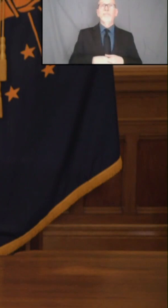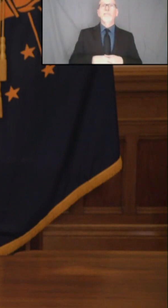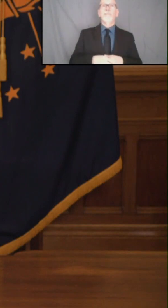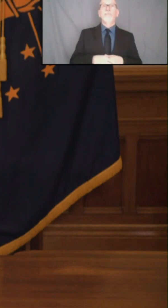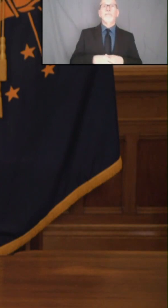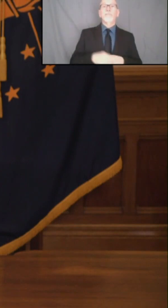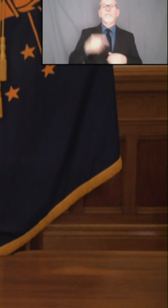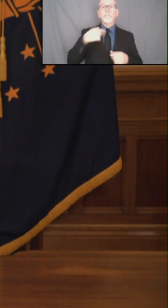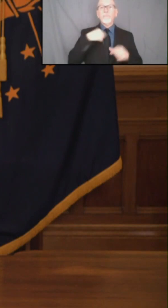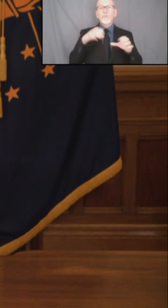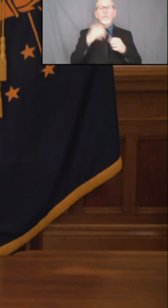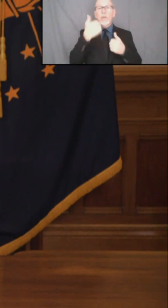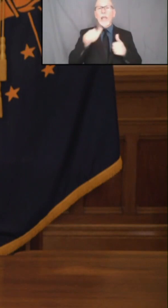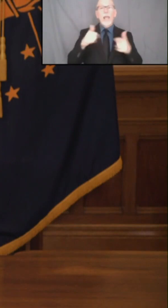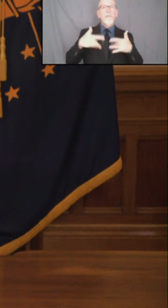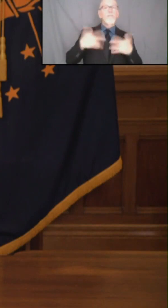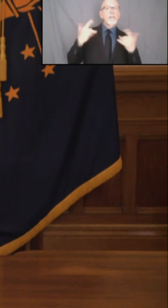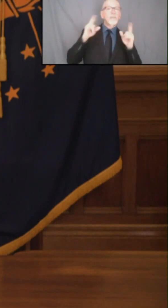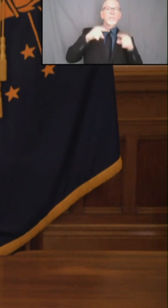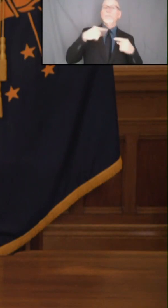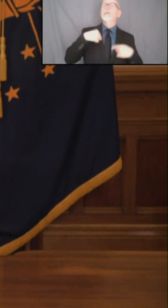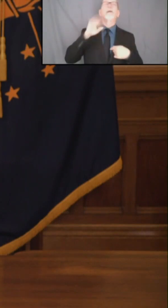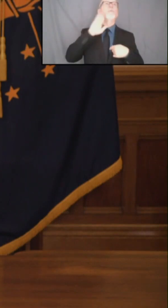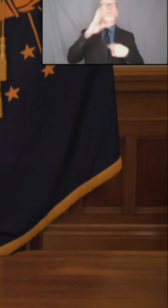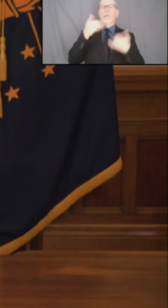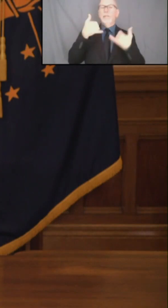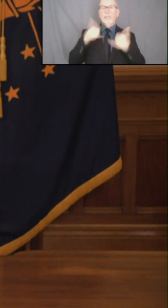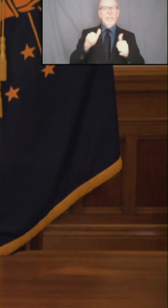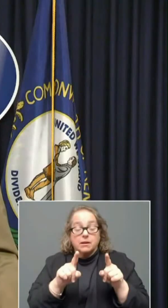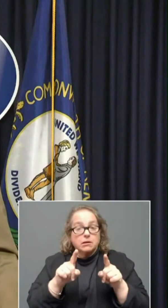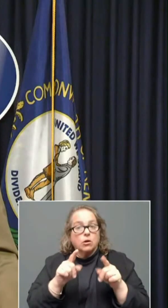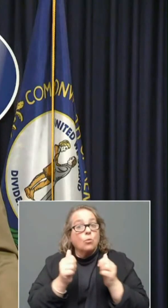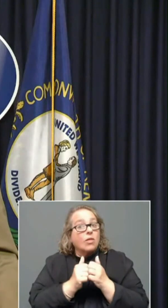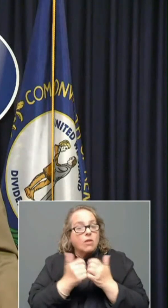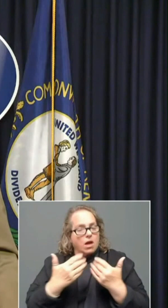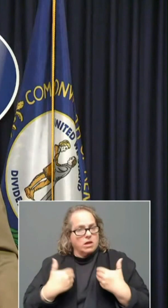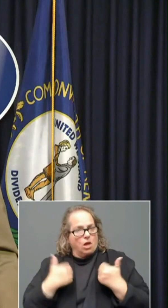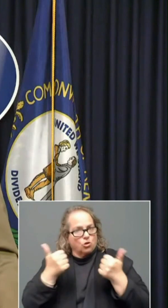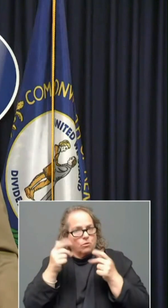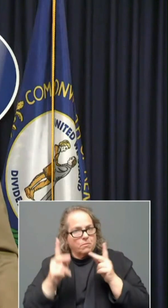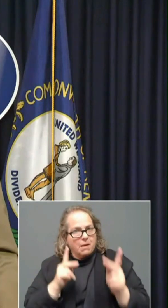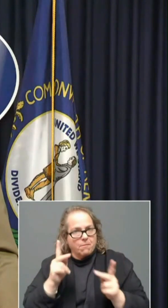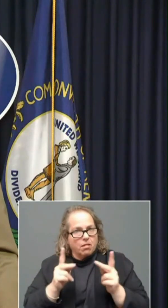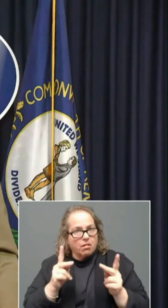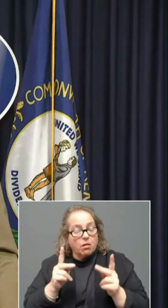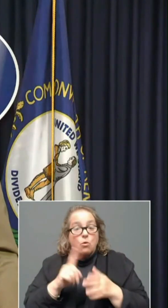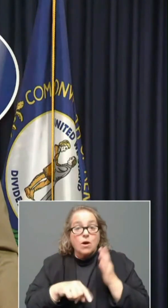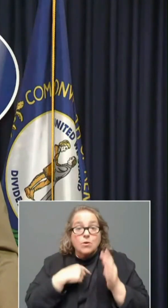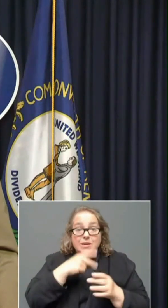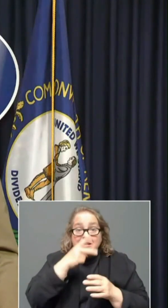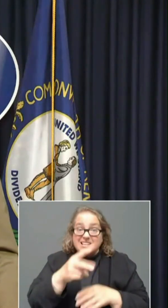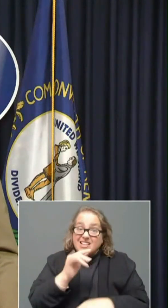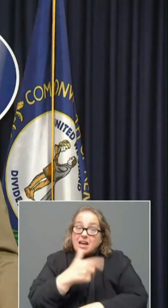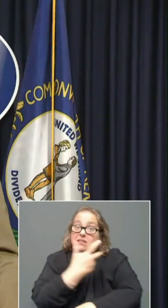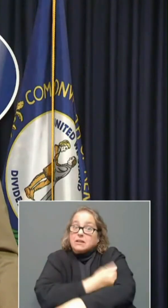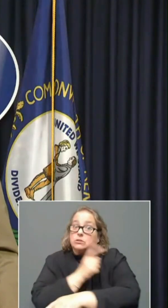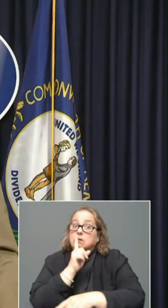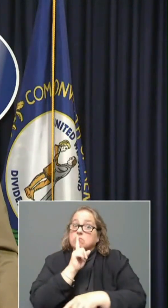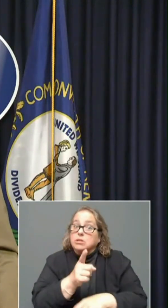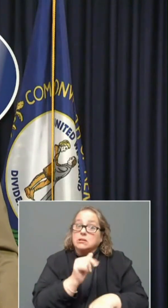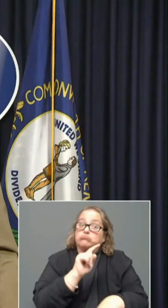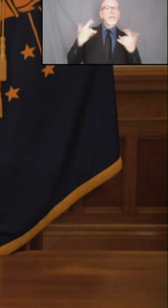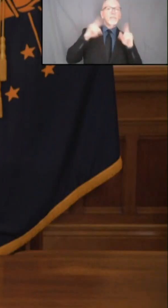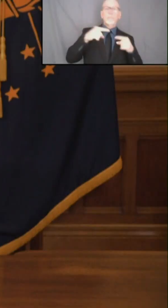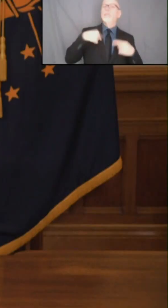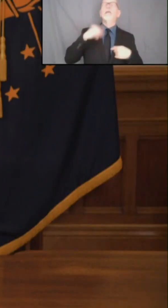be childish. This is a very serious matter. You could have called the Kentucky governor. You all could have consulted.